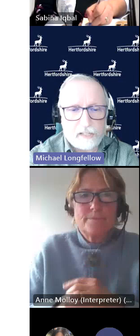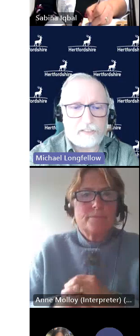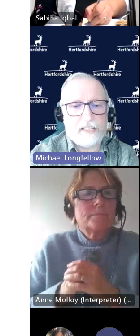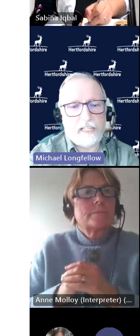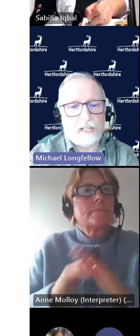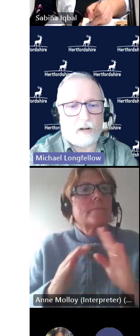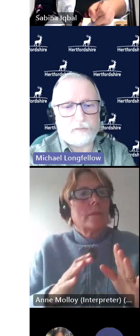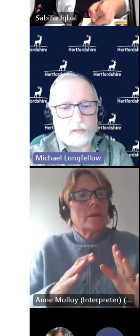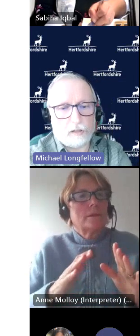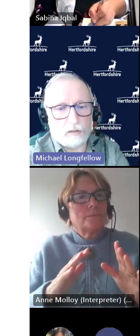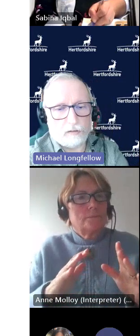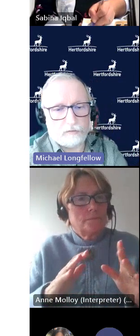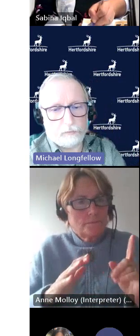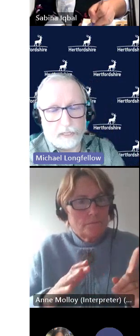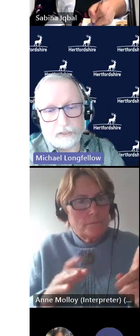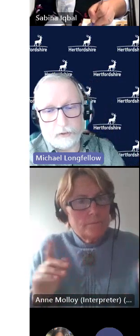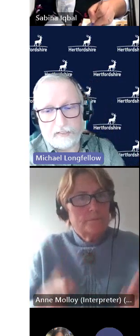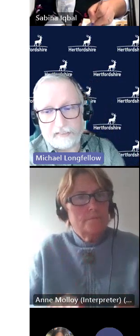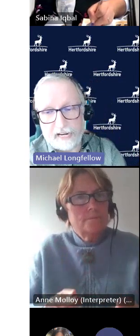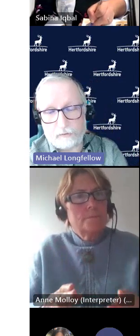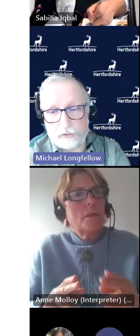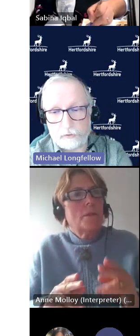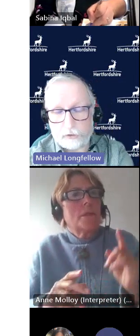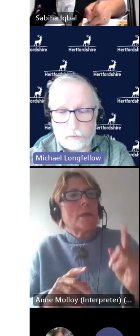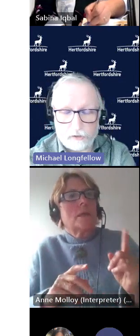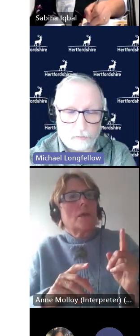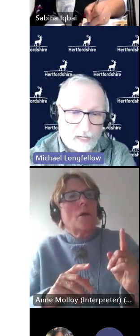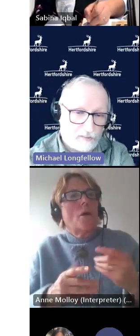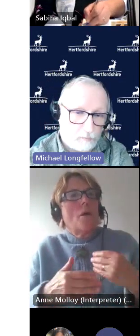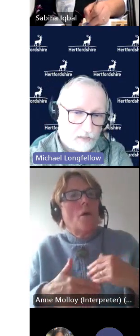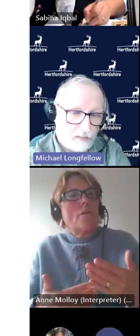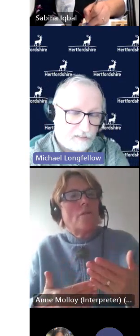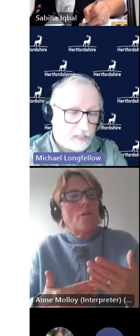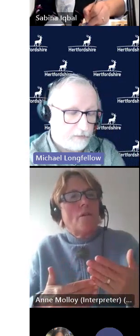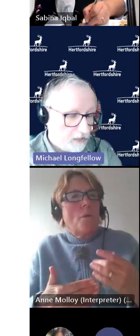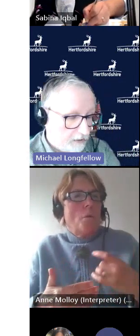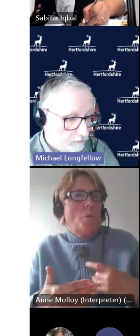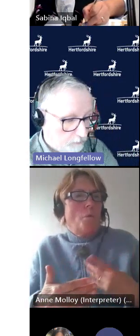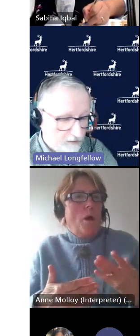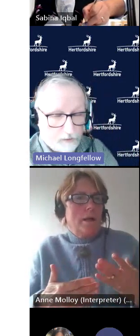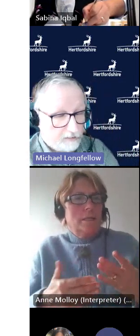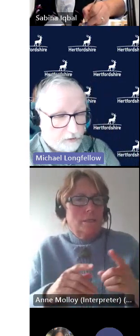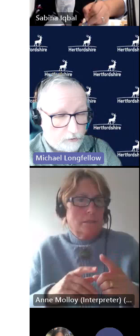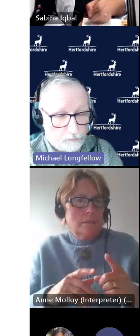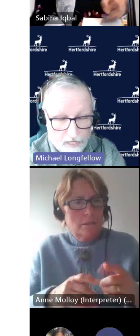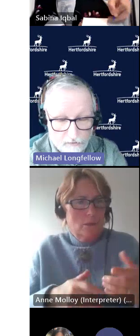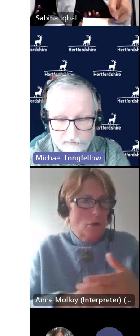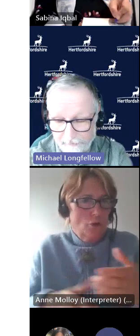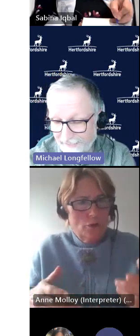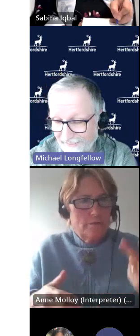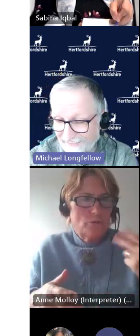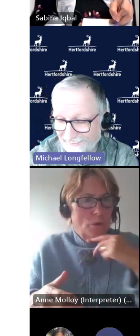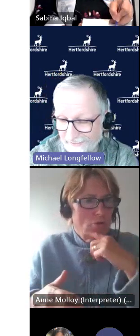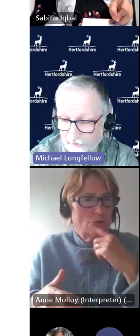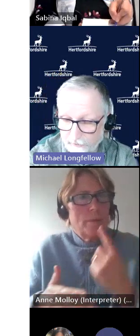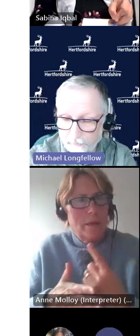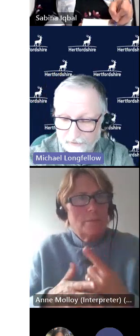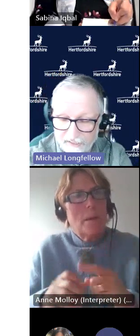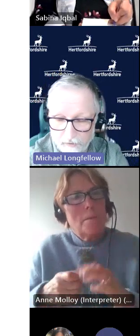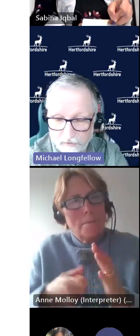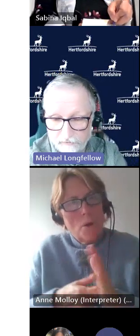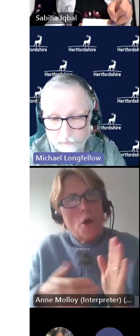We cut the offer of white goods down to £200 a month instead of a direct replacement. Sorry, £200 instead